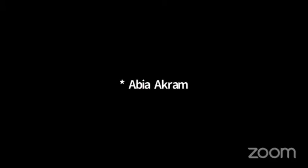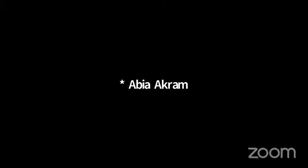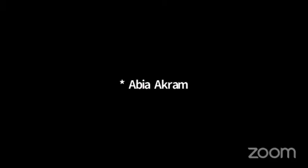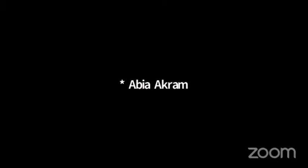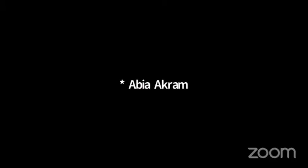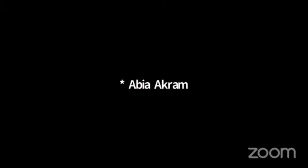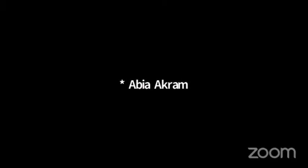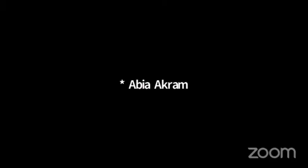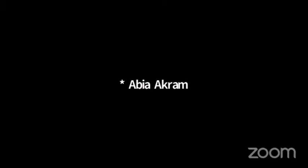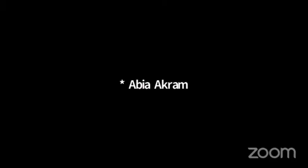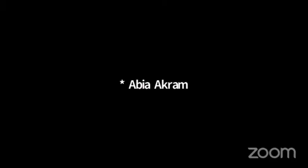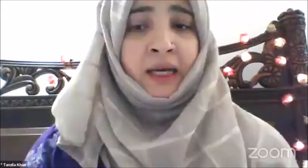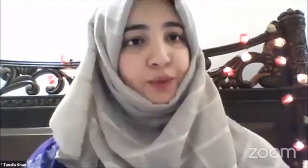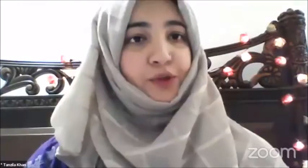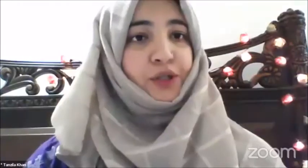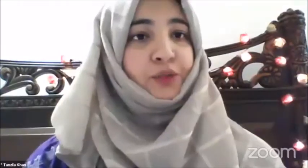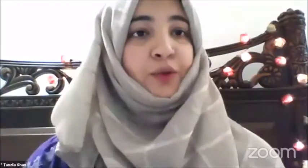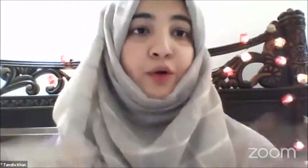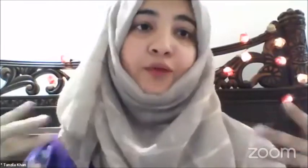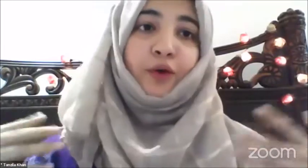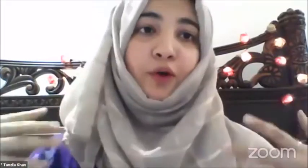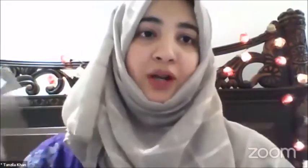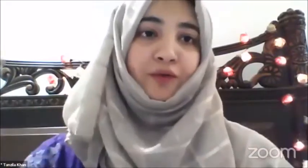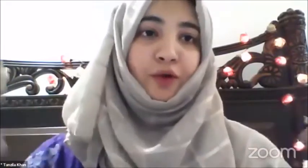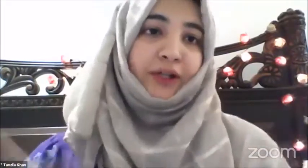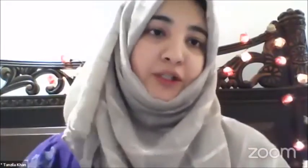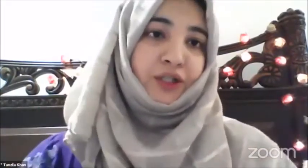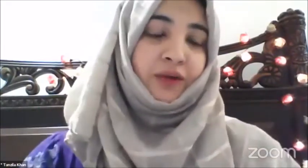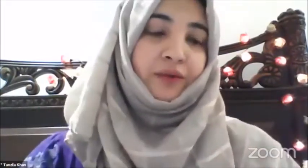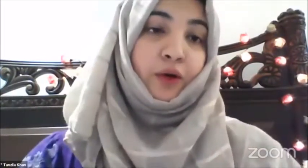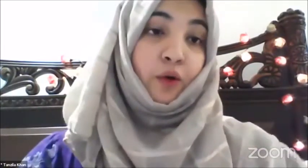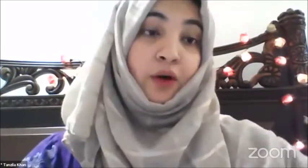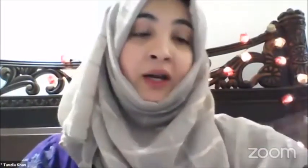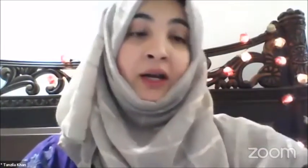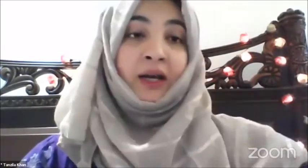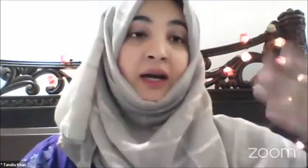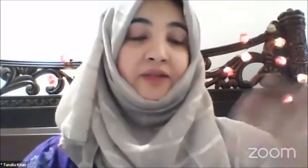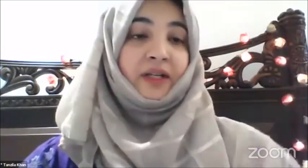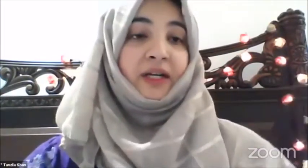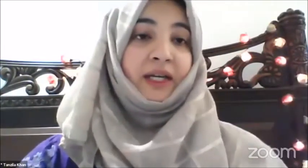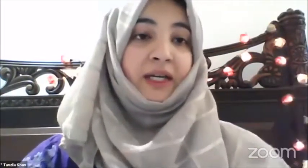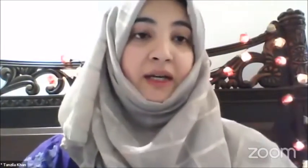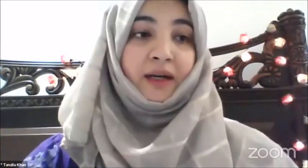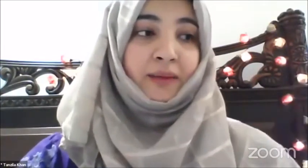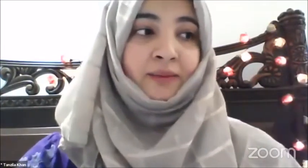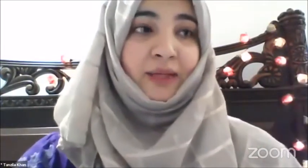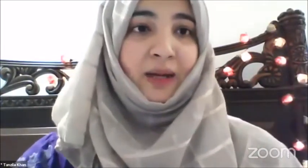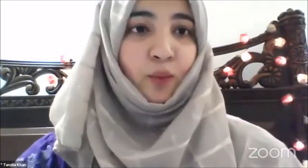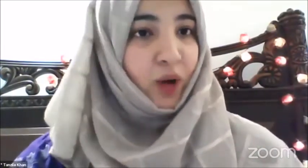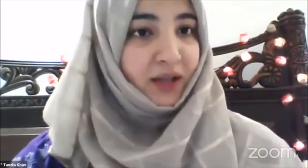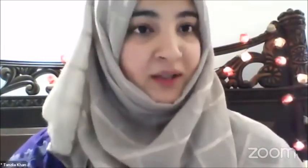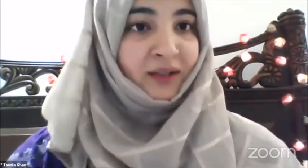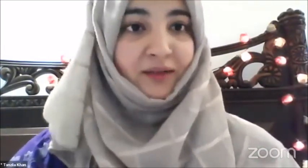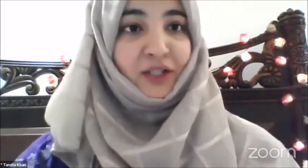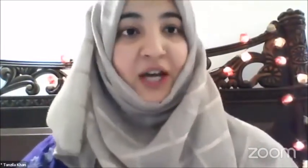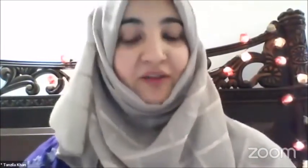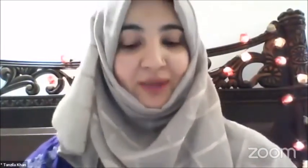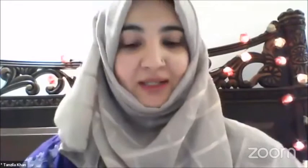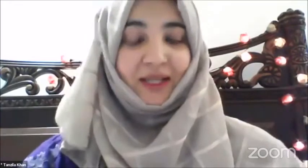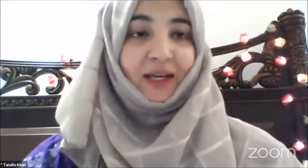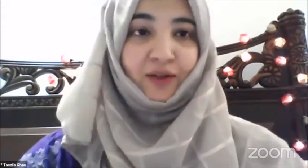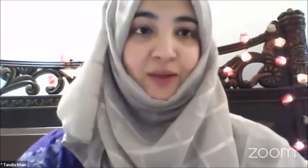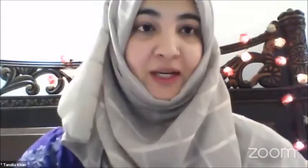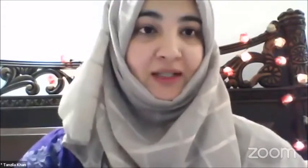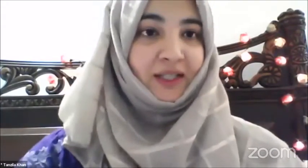sure pretty much elsewhere also, because we all have gone digital. We all have suddenly become one, which I've